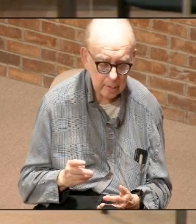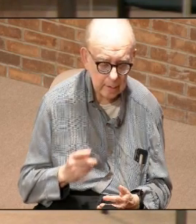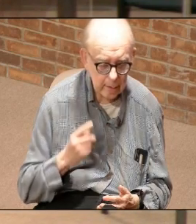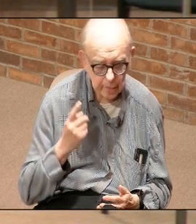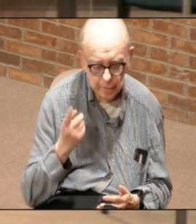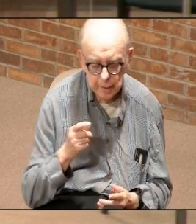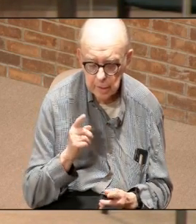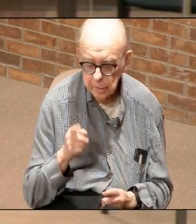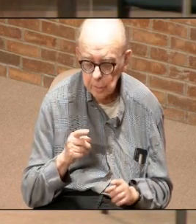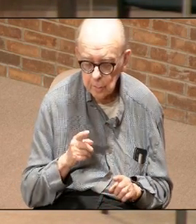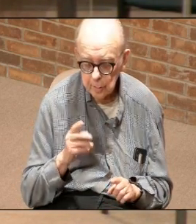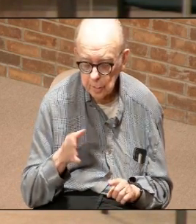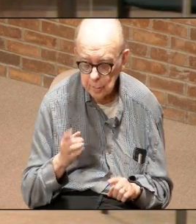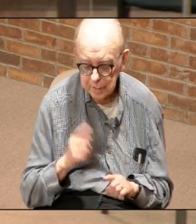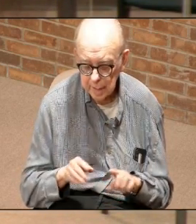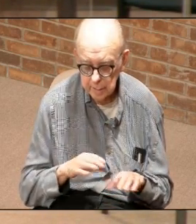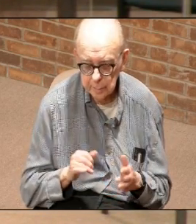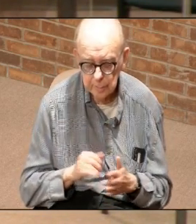do this.